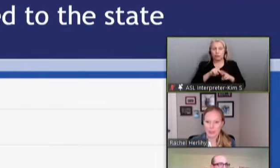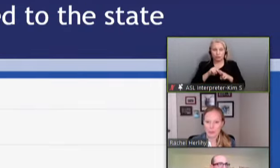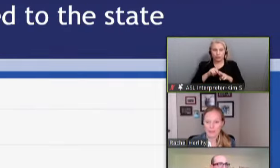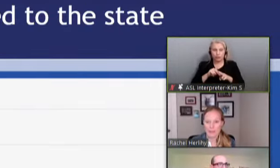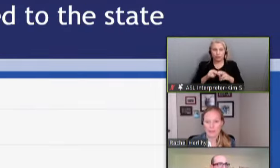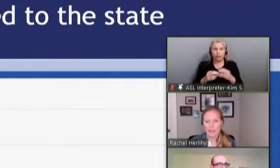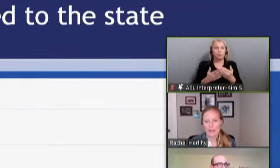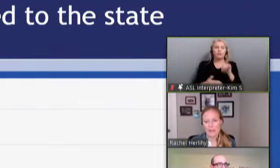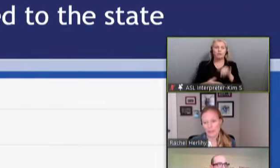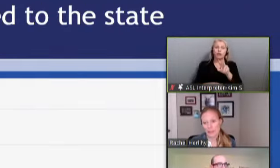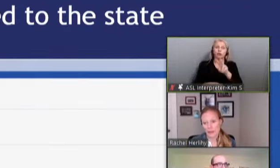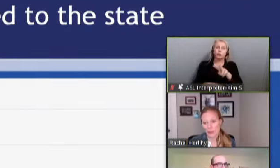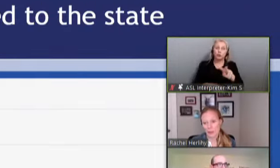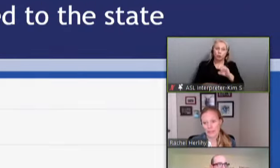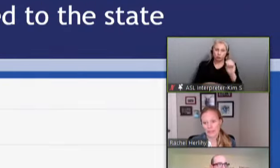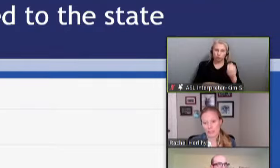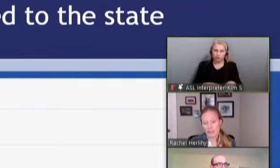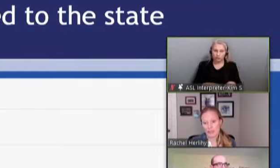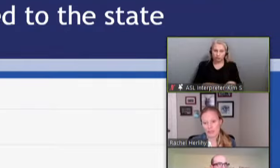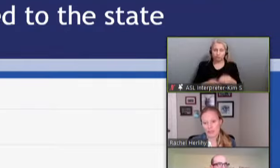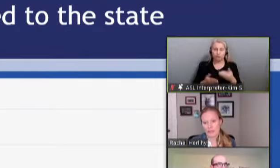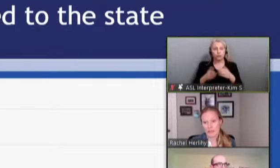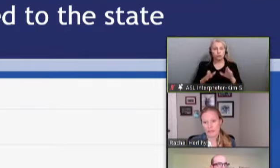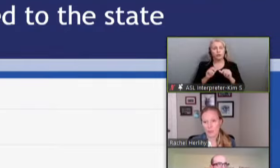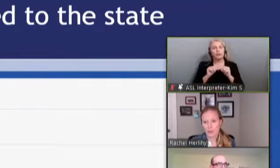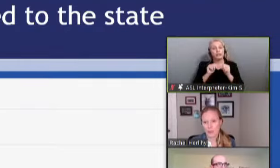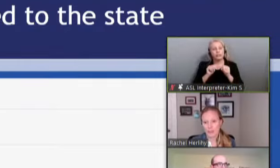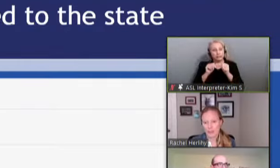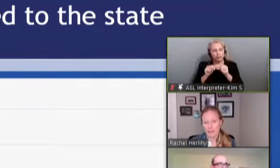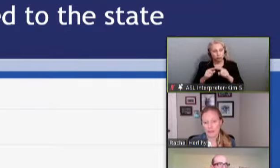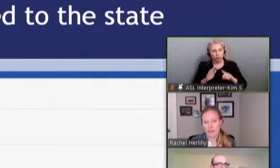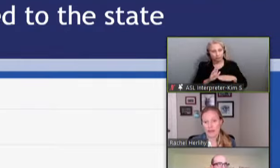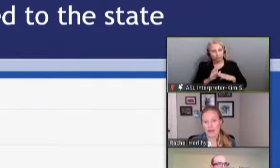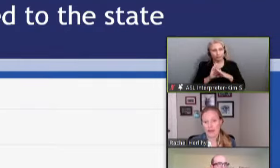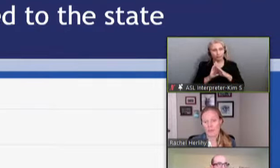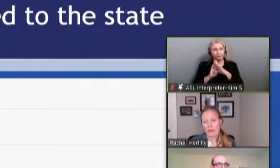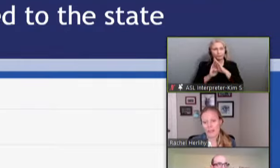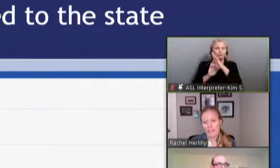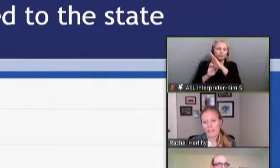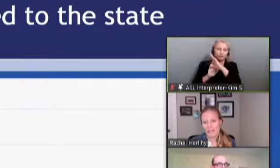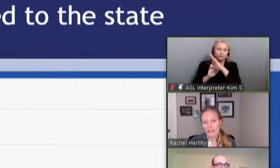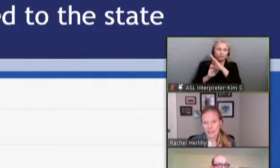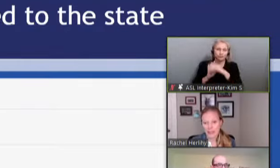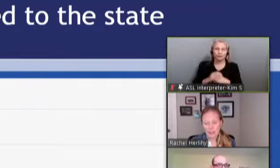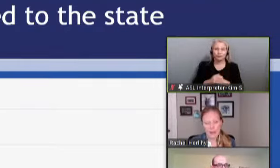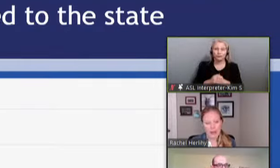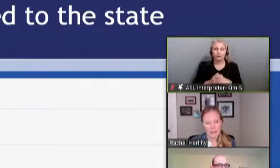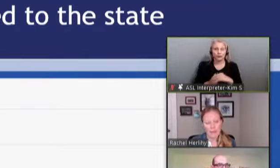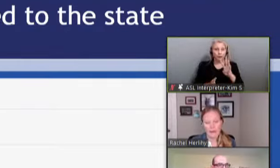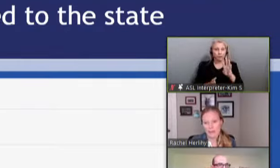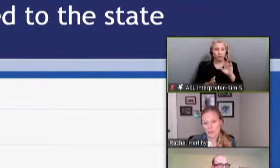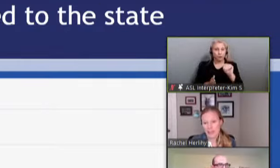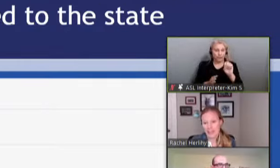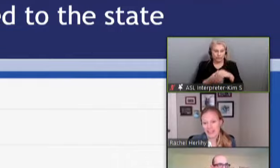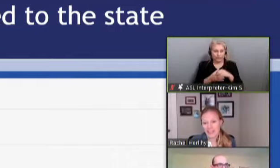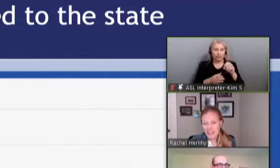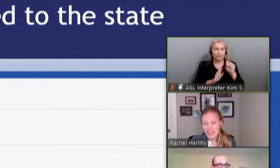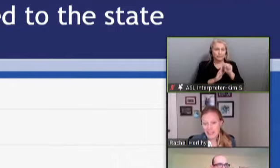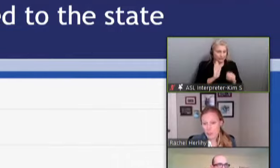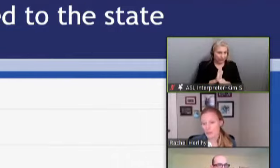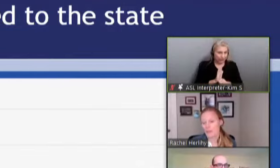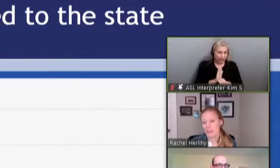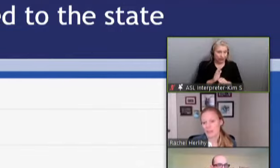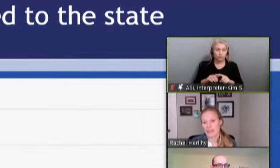that, 22%. So in general, we continue to be on this upward trajectory for cases in the state, but perhaps we